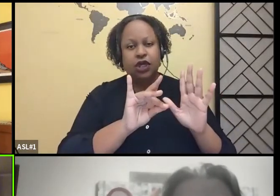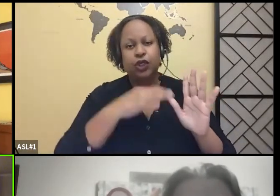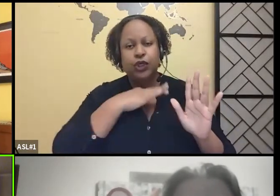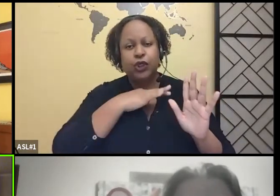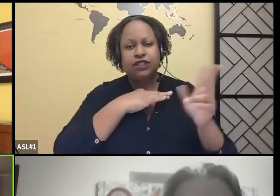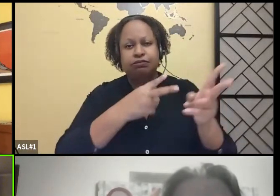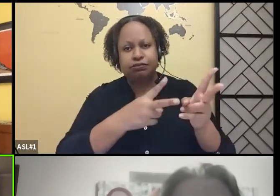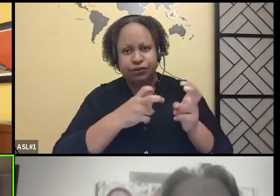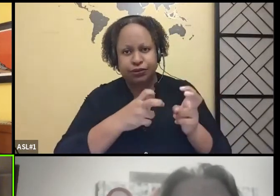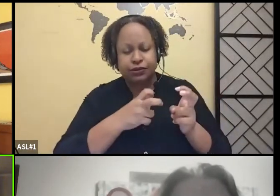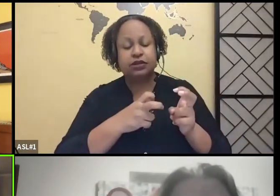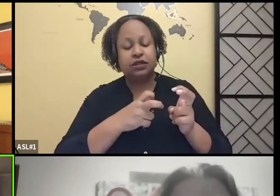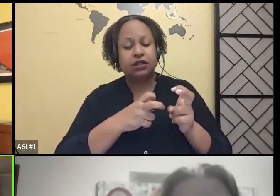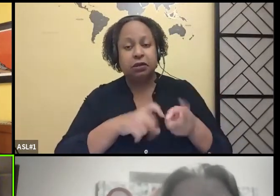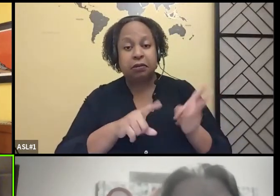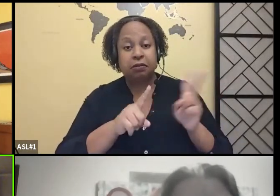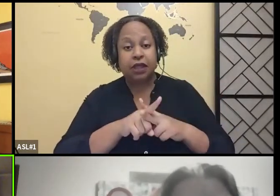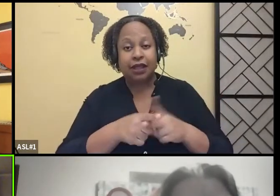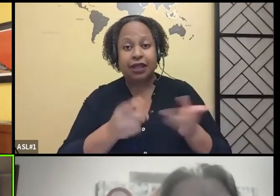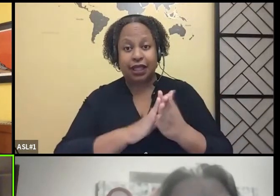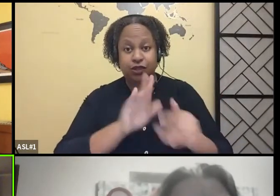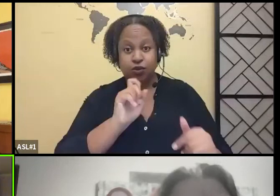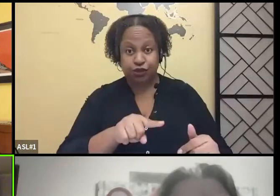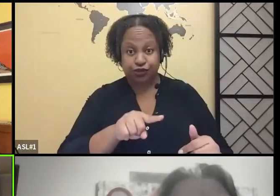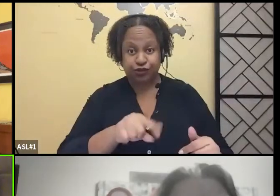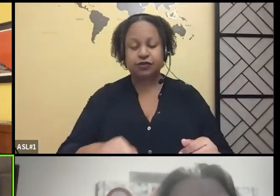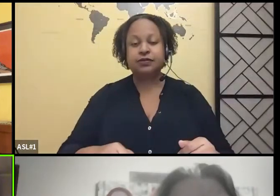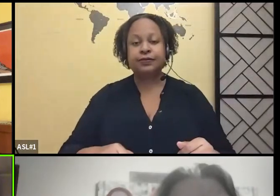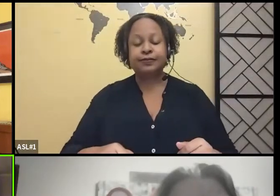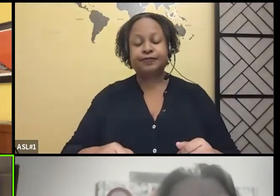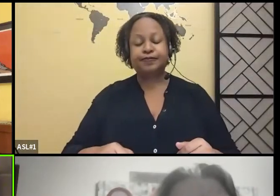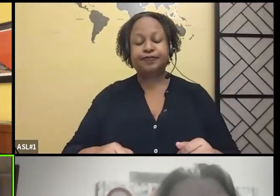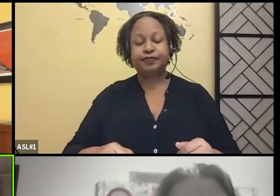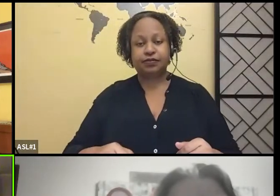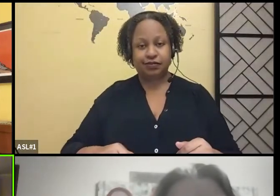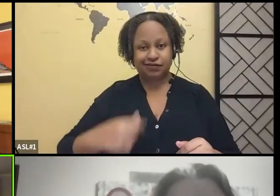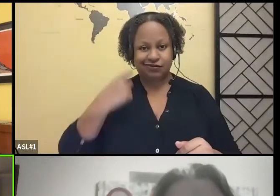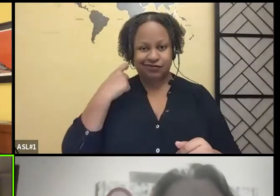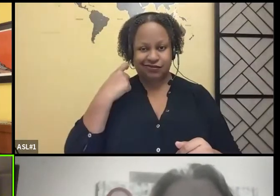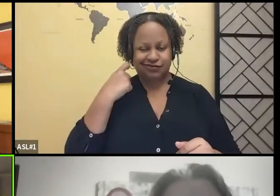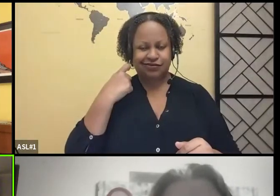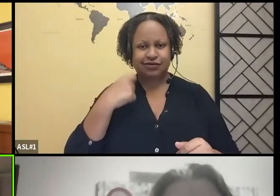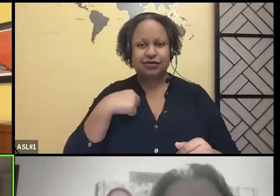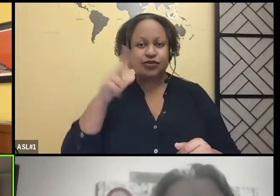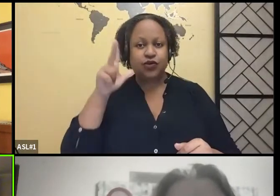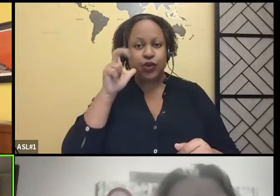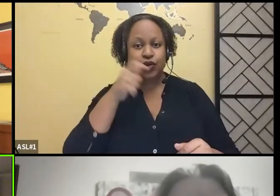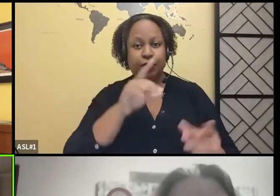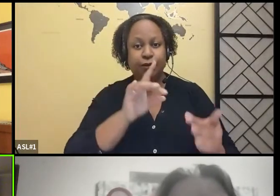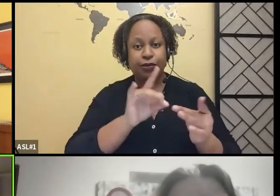them is really to think about, you know, you're talking about, I hear you saying